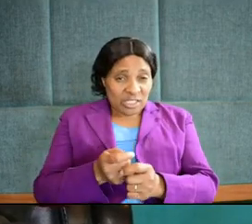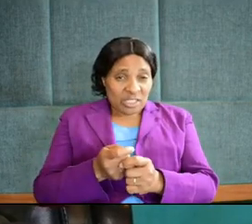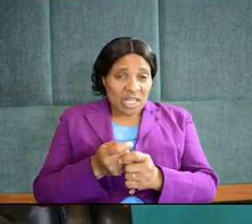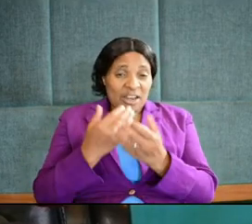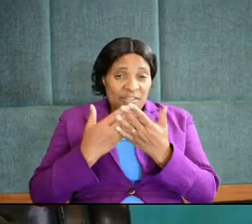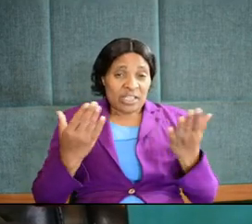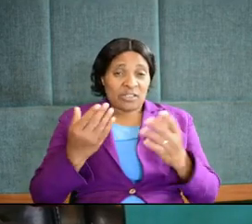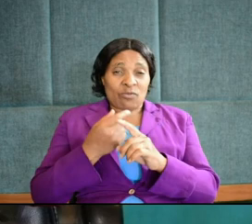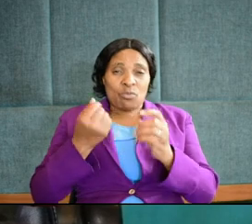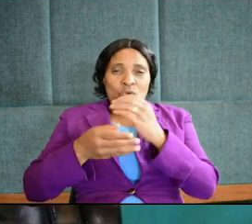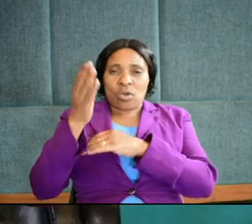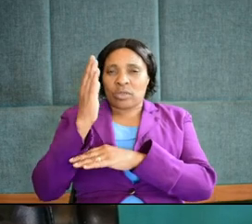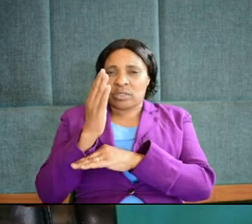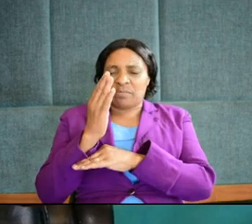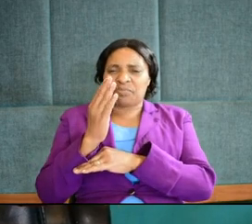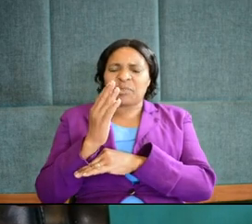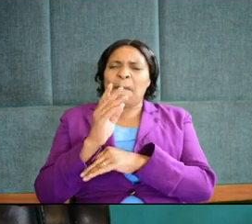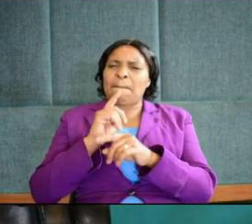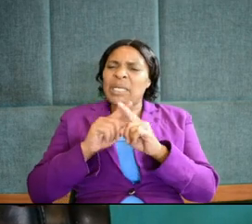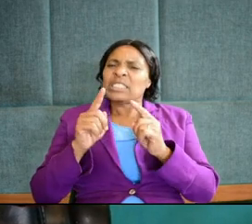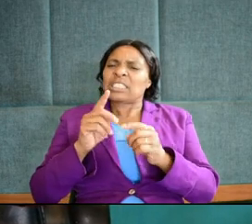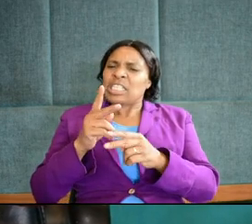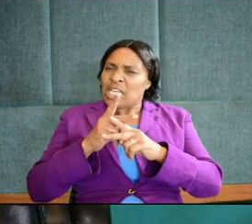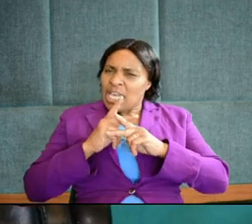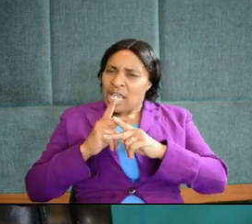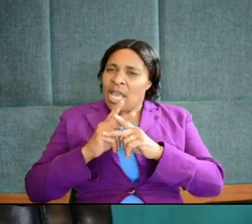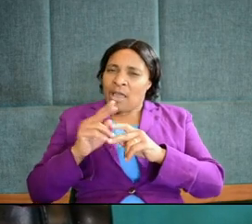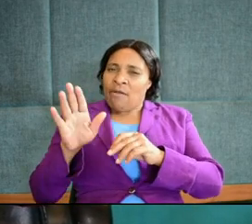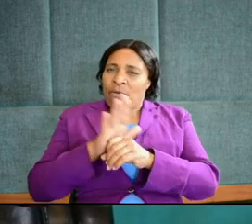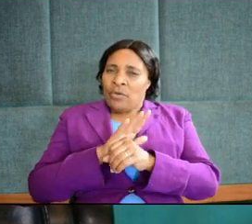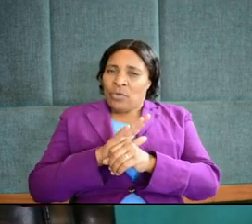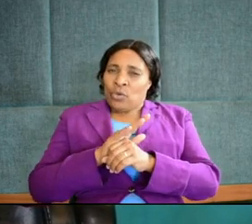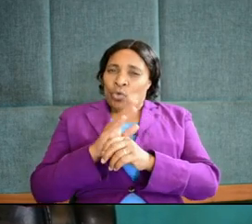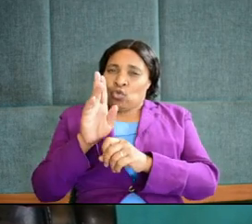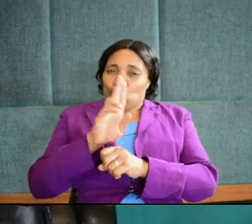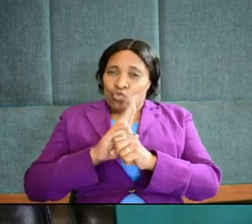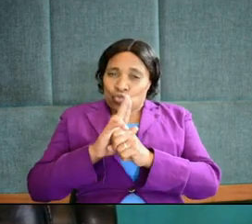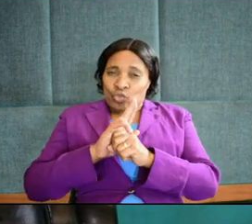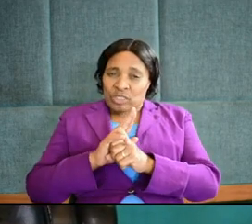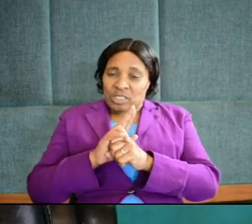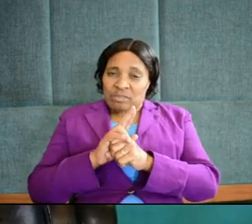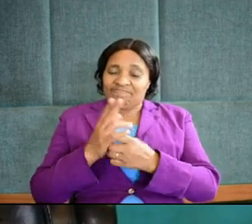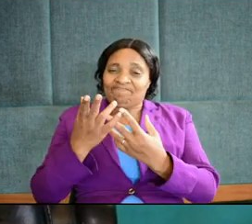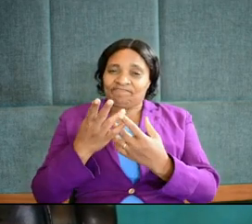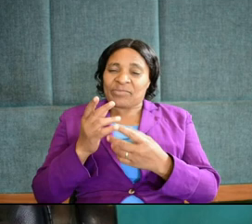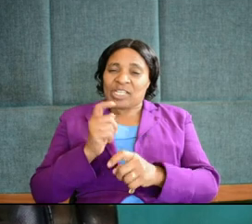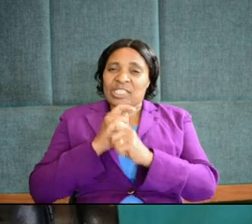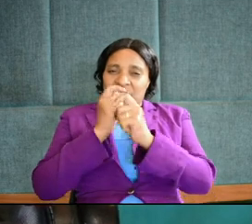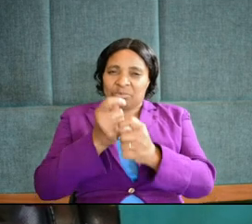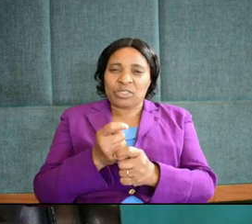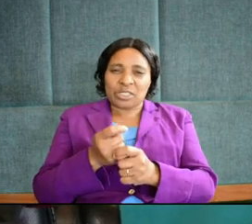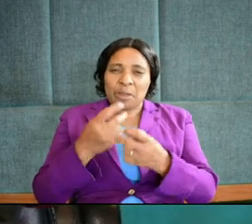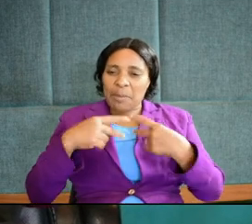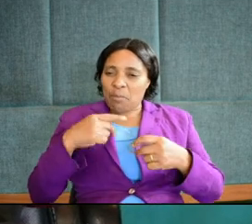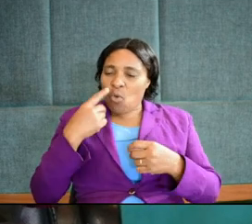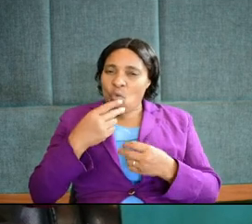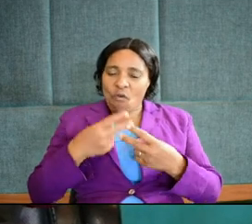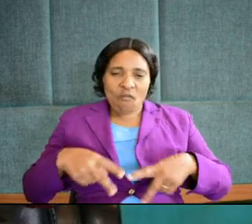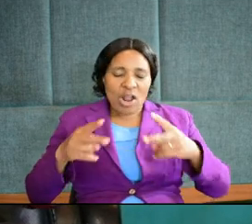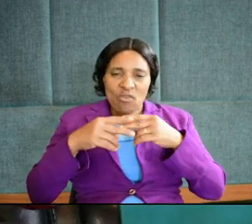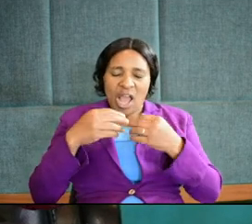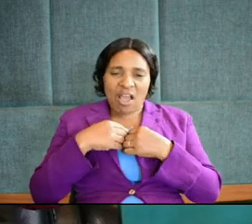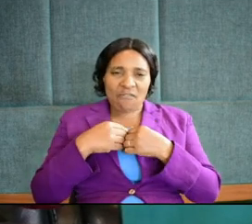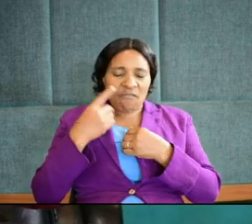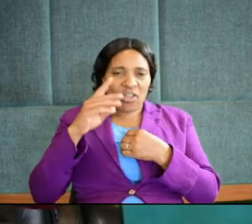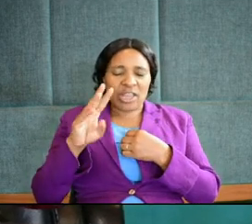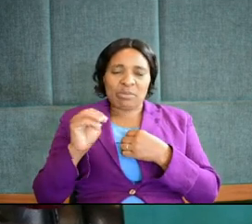God. Be very careful not to use your gifts before people who have no value for them. This is what happened to